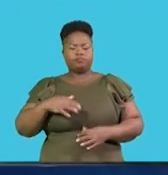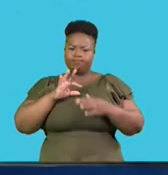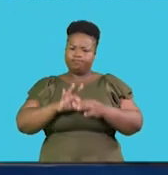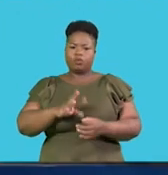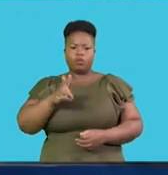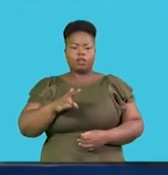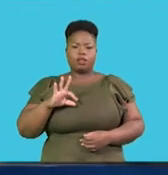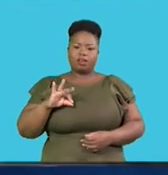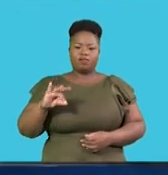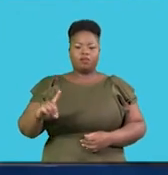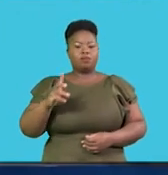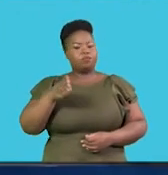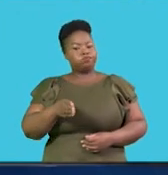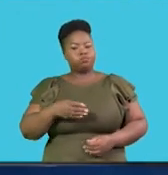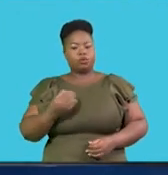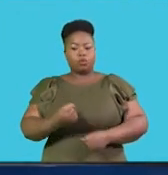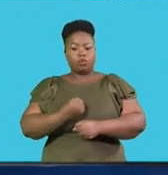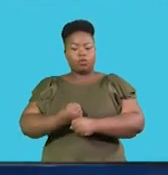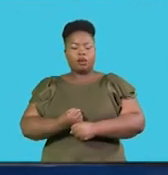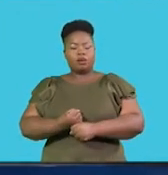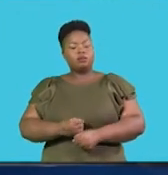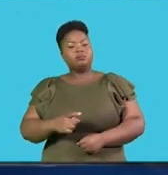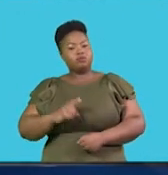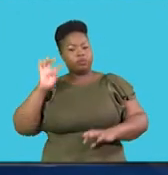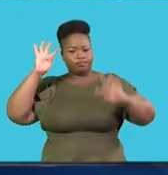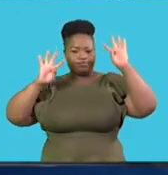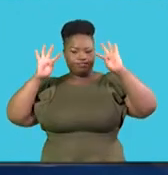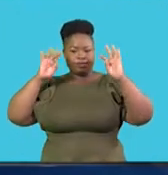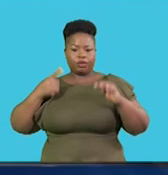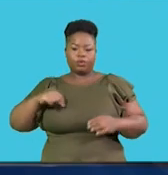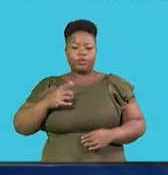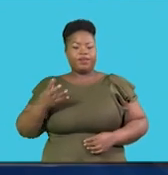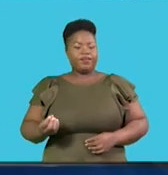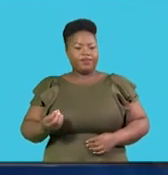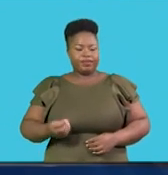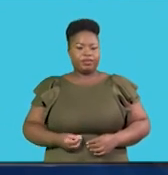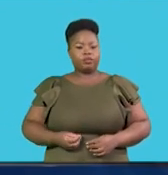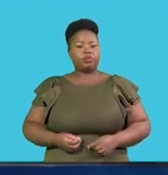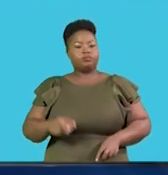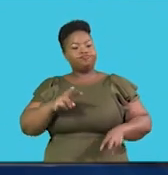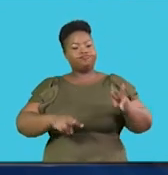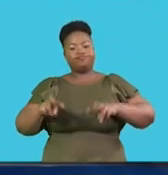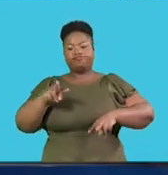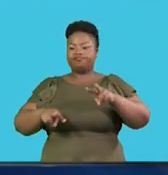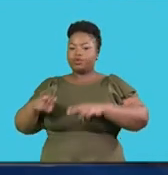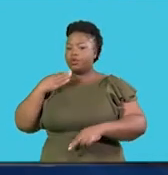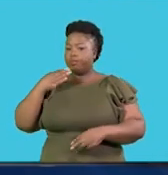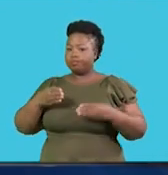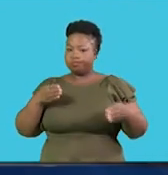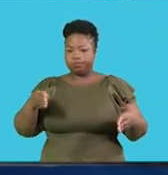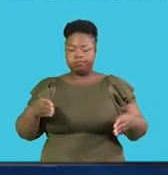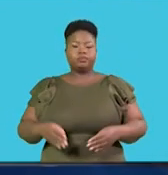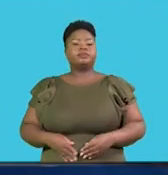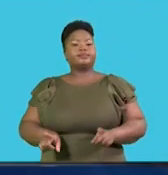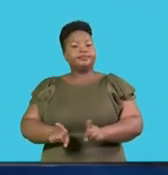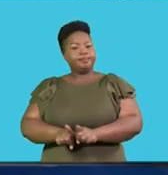come every day to work with what the initiative that we will put in place, the patrollers that we'll be putting in place, as well